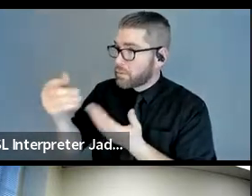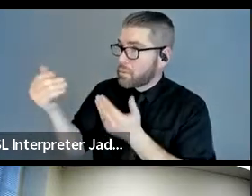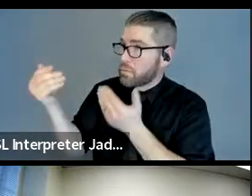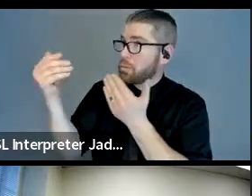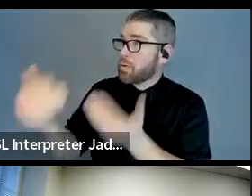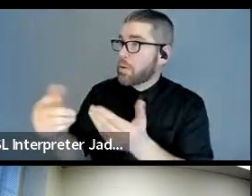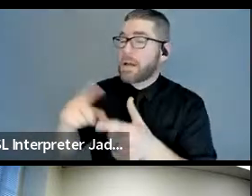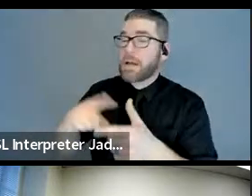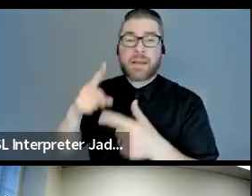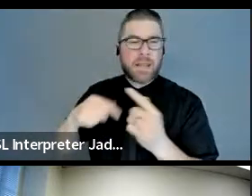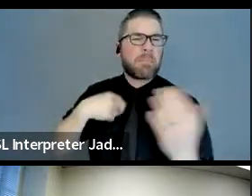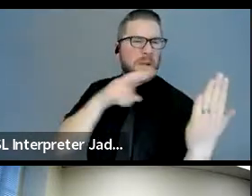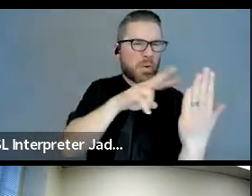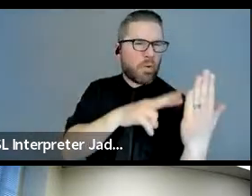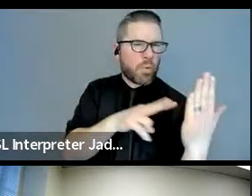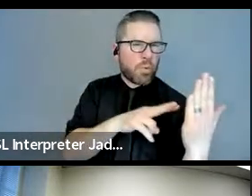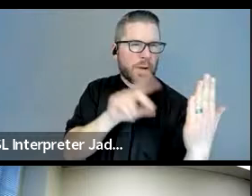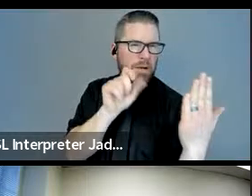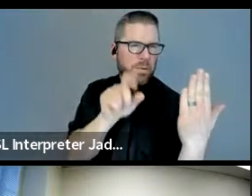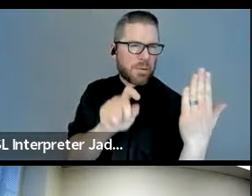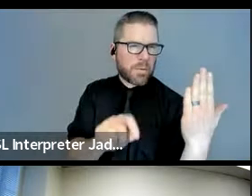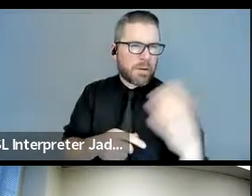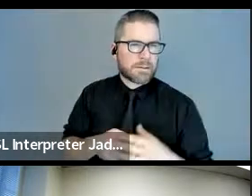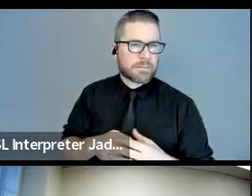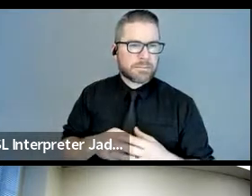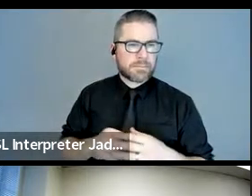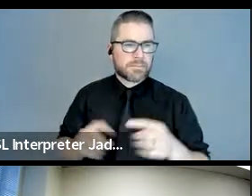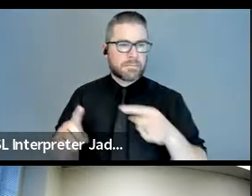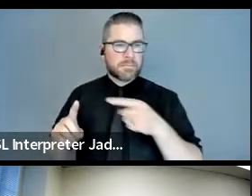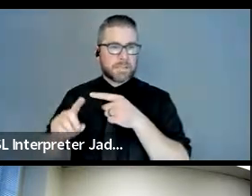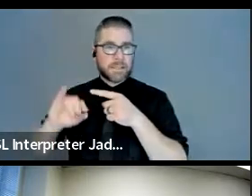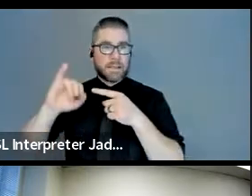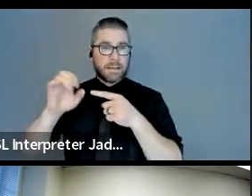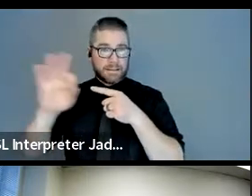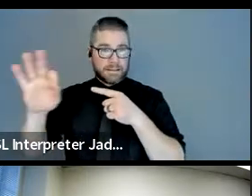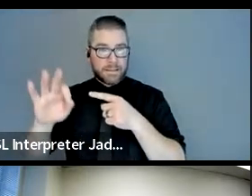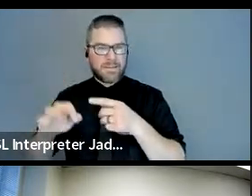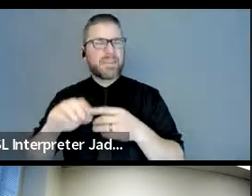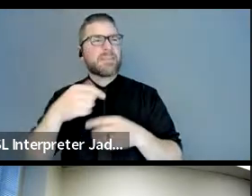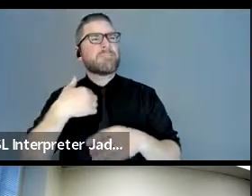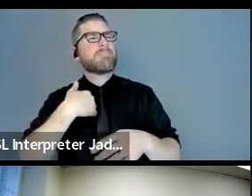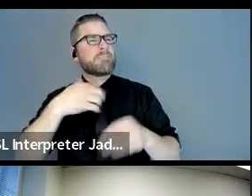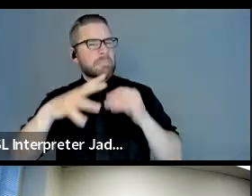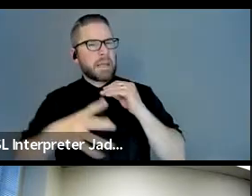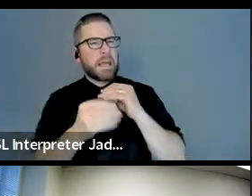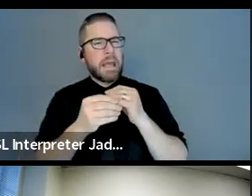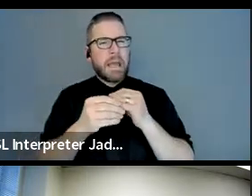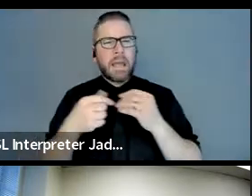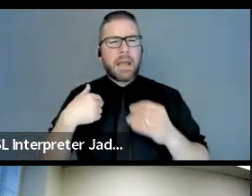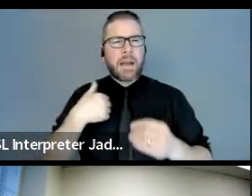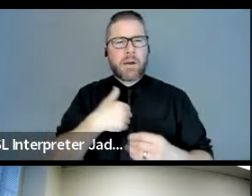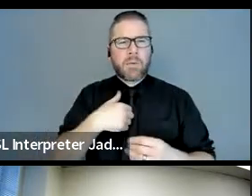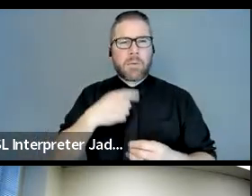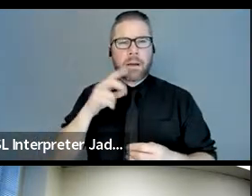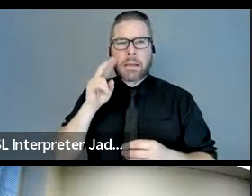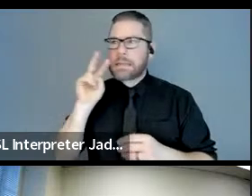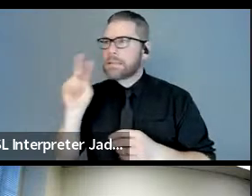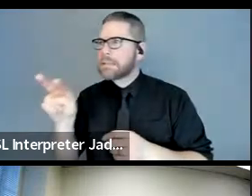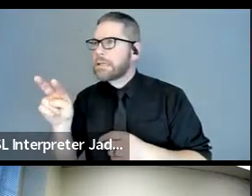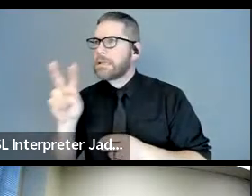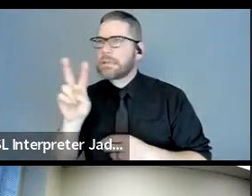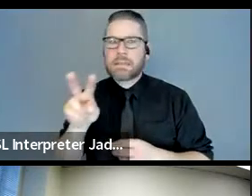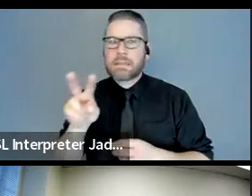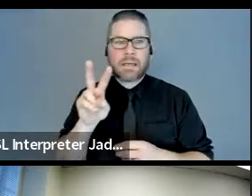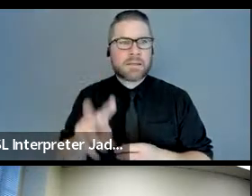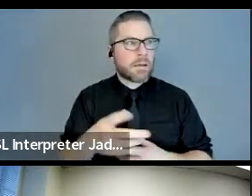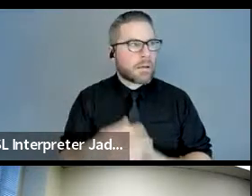all. Yeah, no, the only other thing I was going to add is that, yeah, it's just everywhere we look, there's just rail surrounding